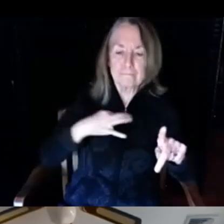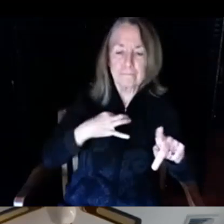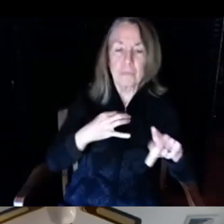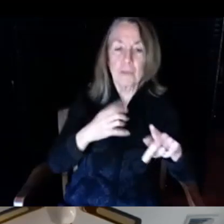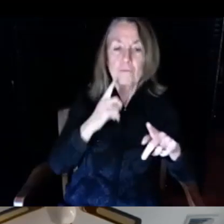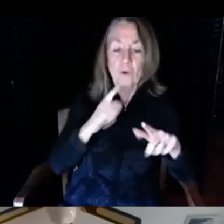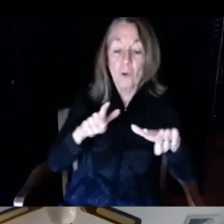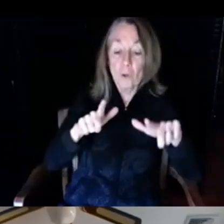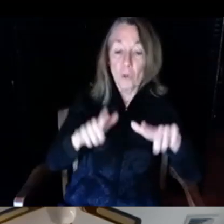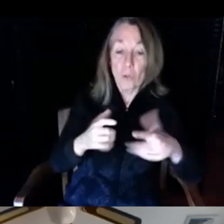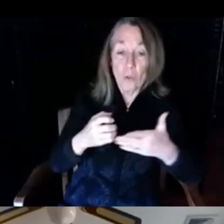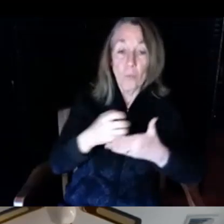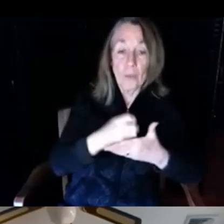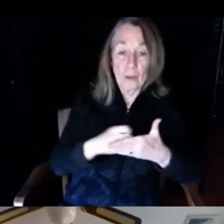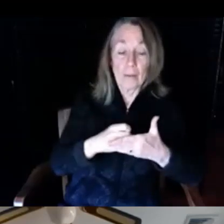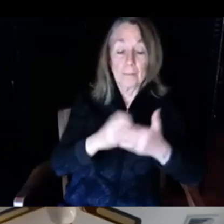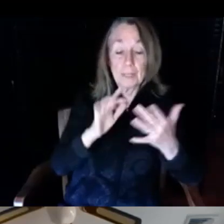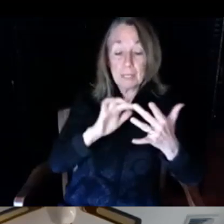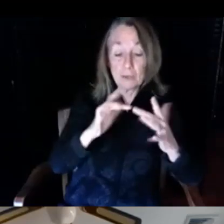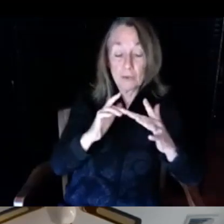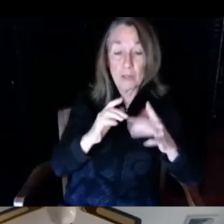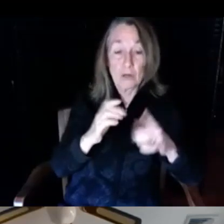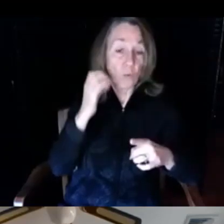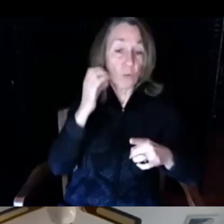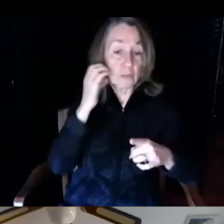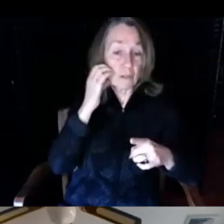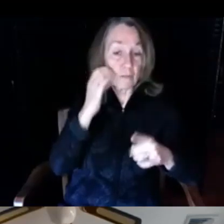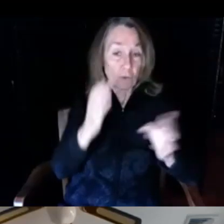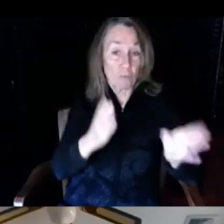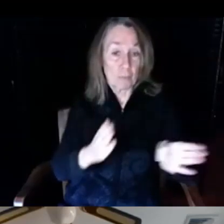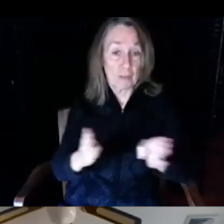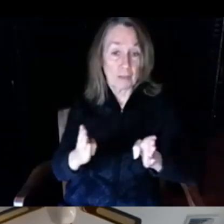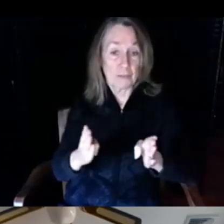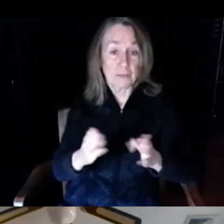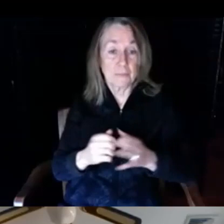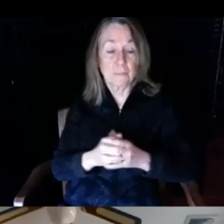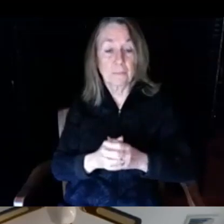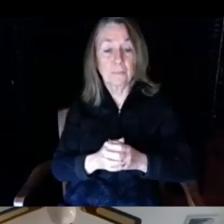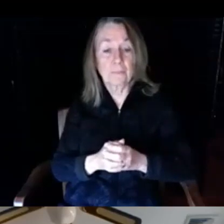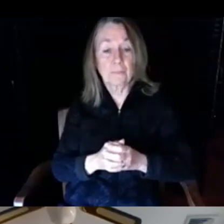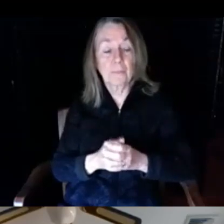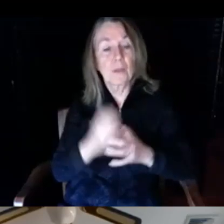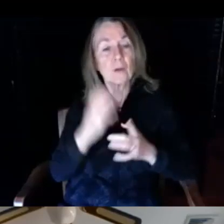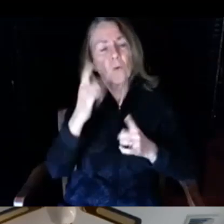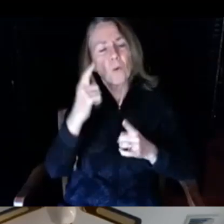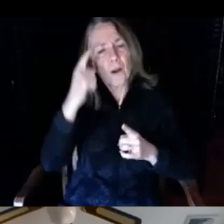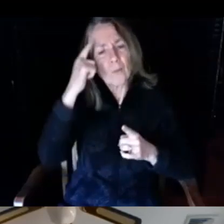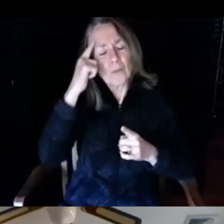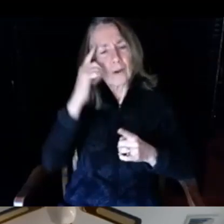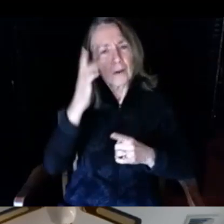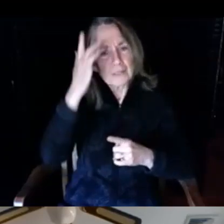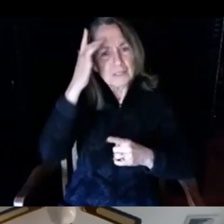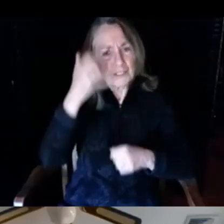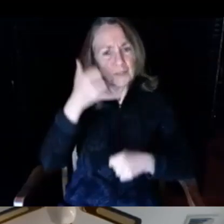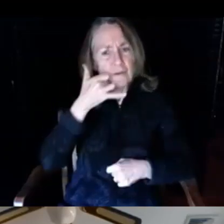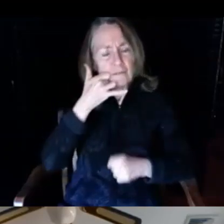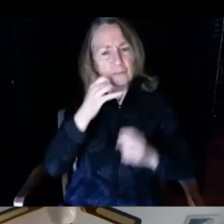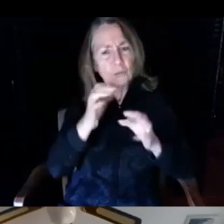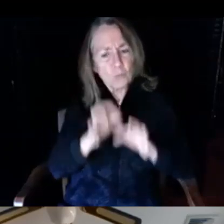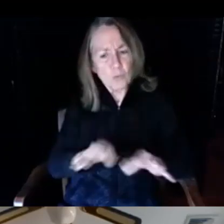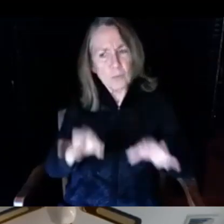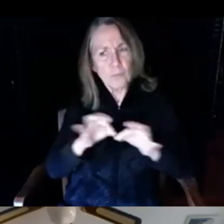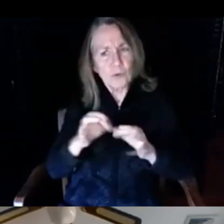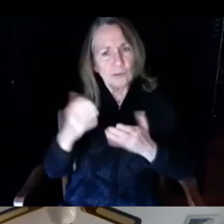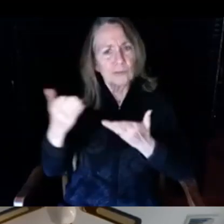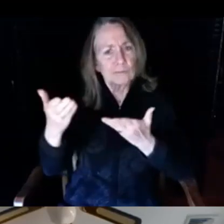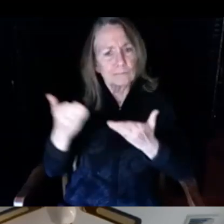internet or cellular plans. So I encourage you to go there. So why we thought smartphones were important to bring into our program a few